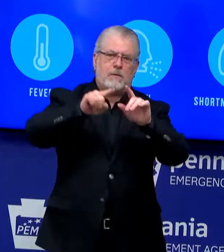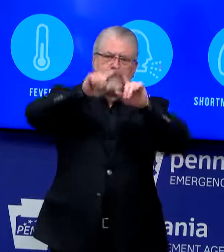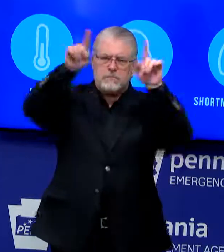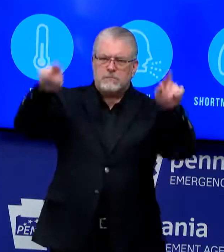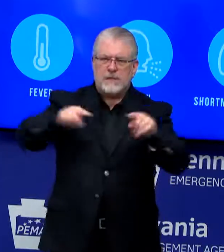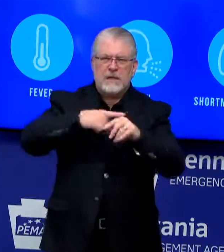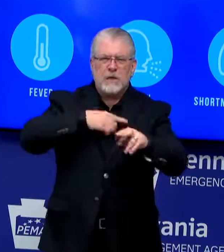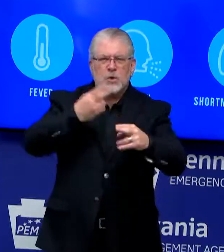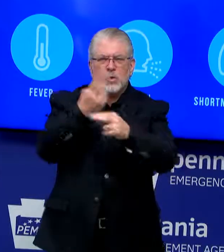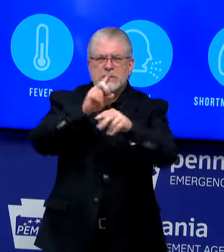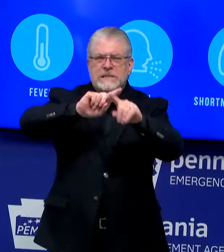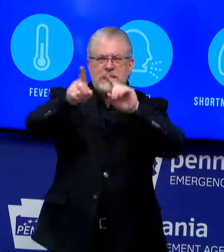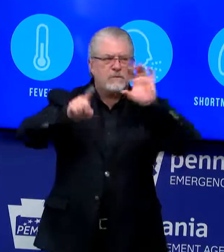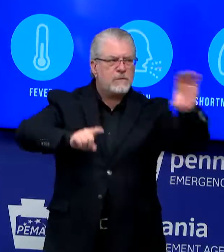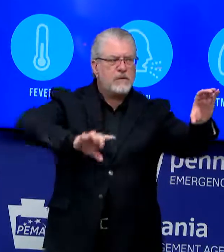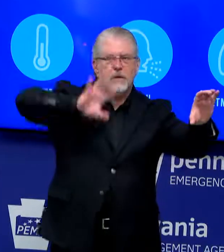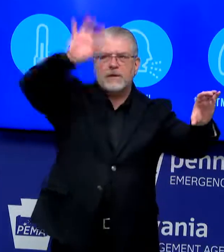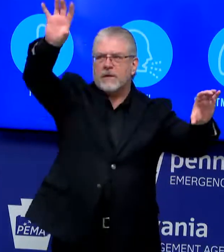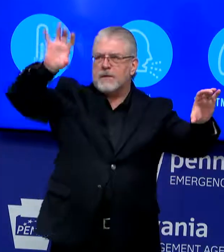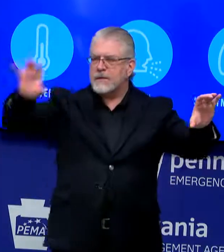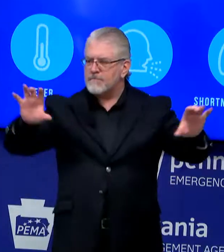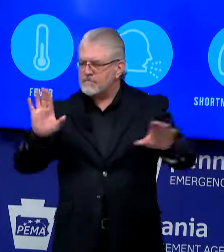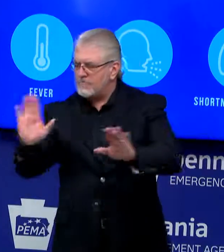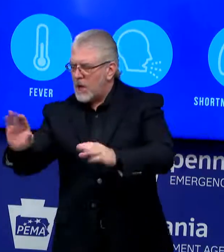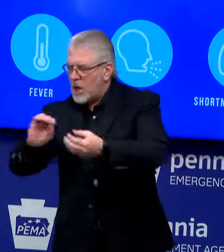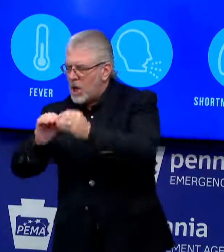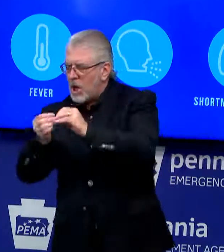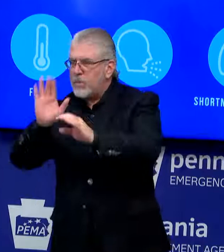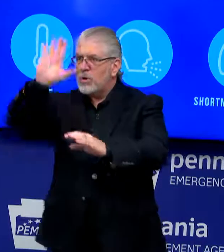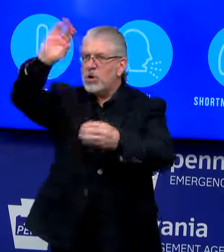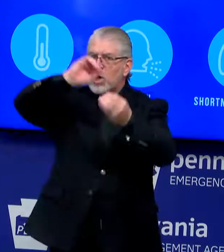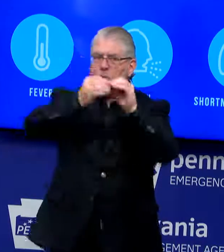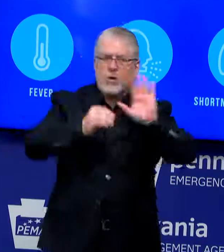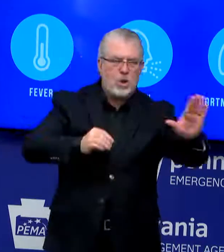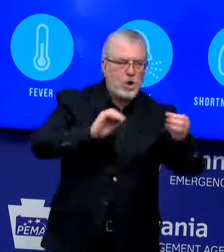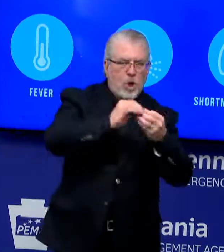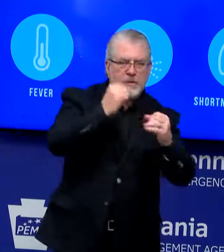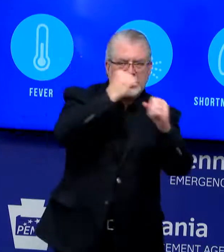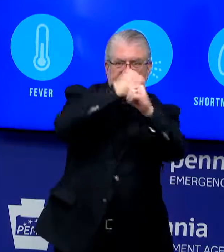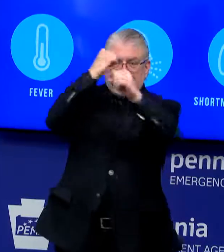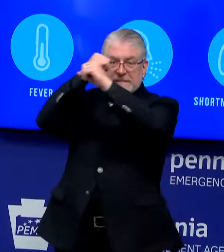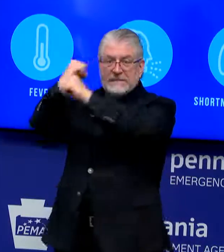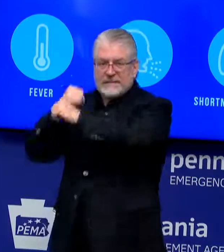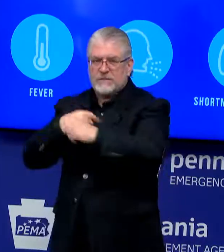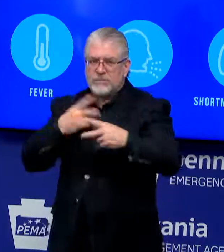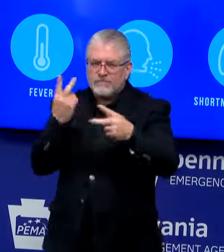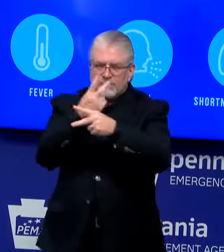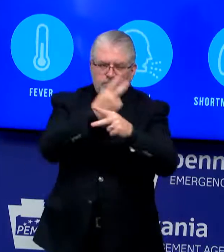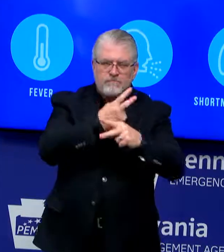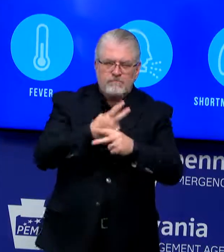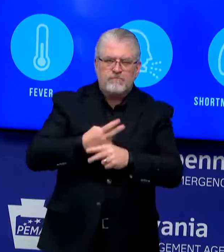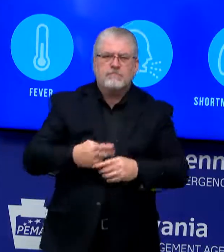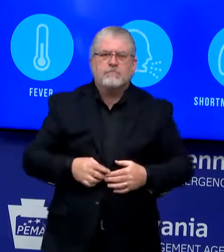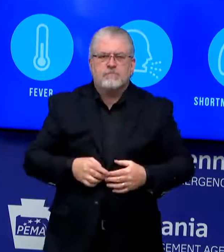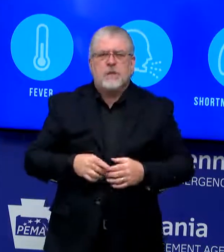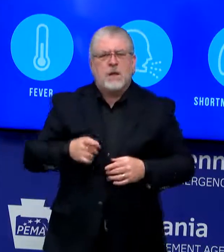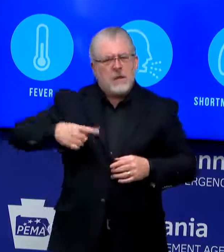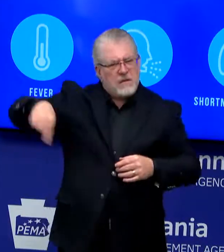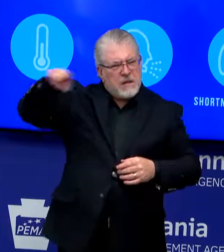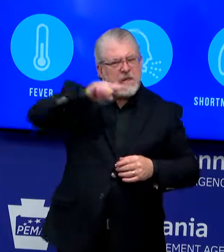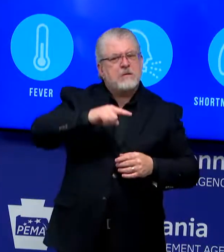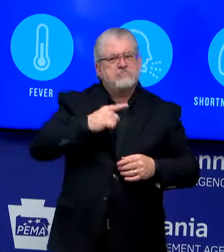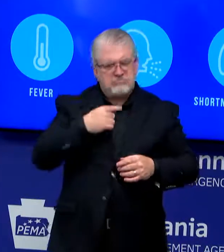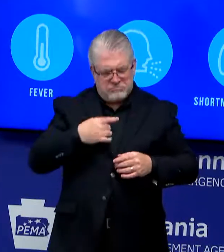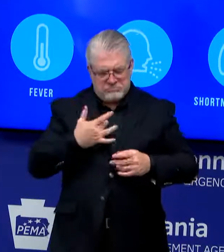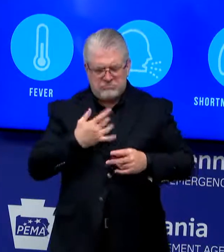moment that's one of the models that shows that we certainly will have enough supplies and beds to deal with the